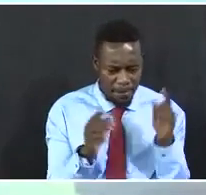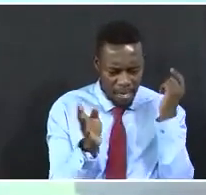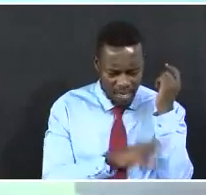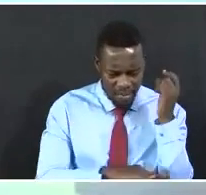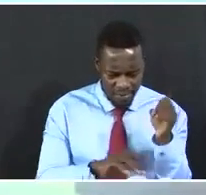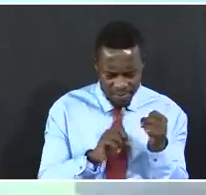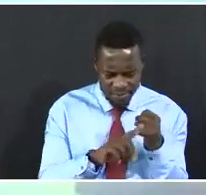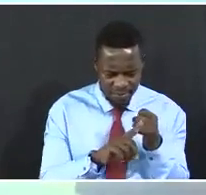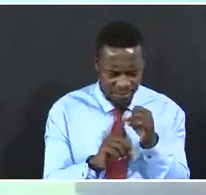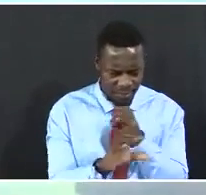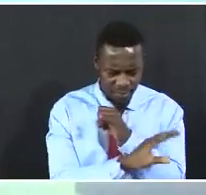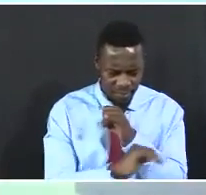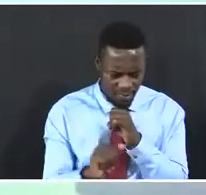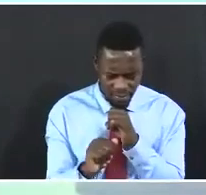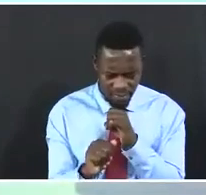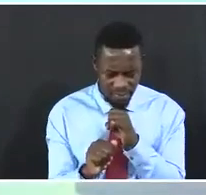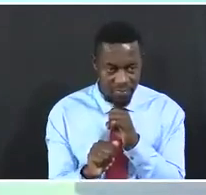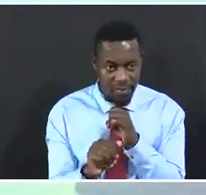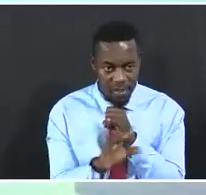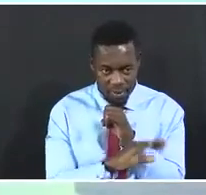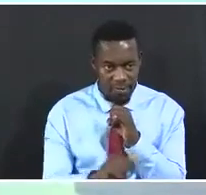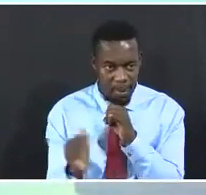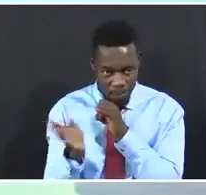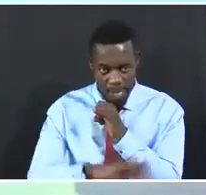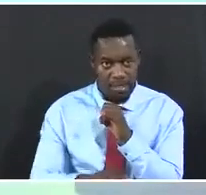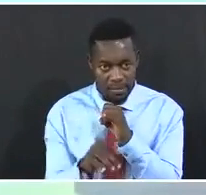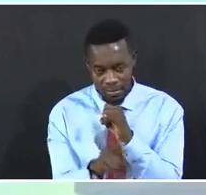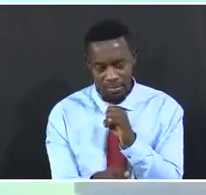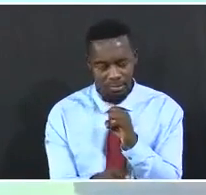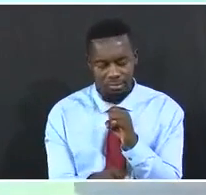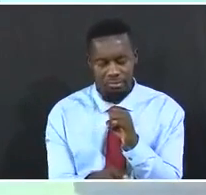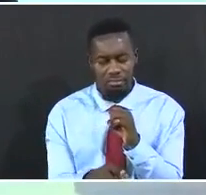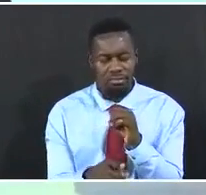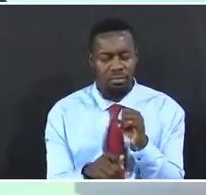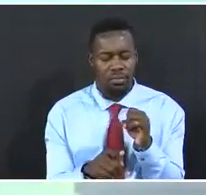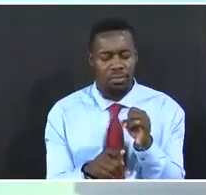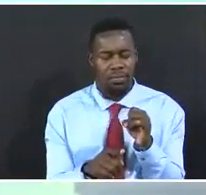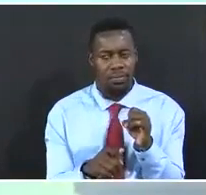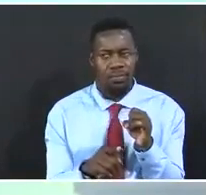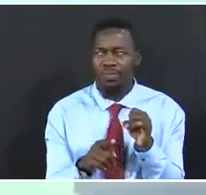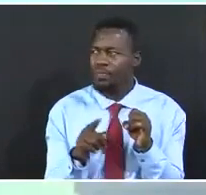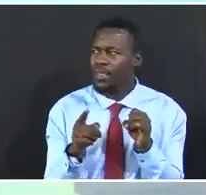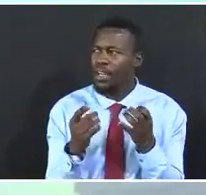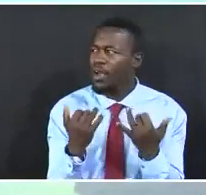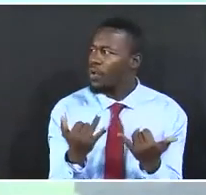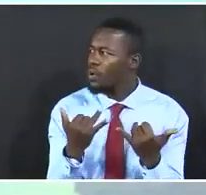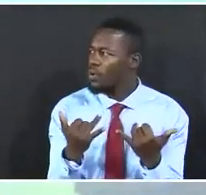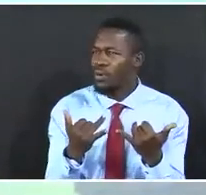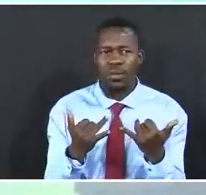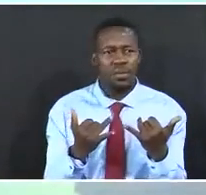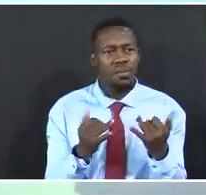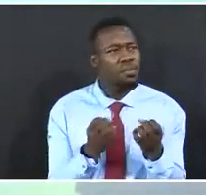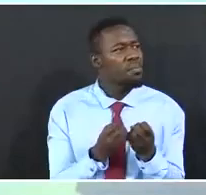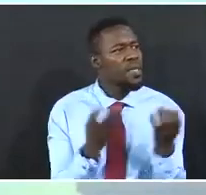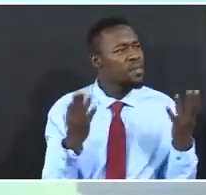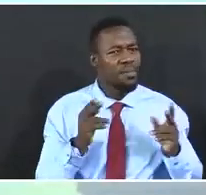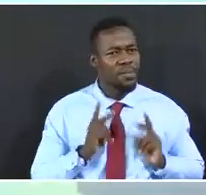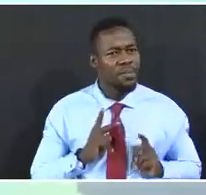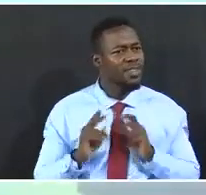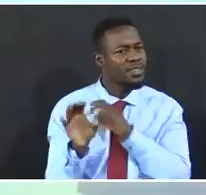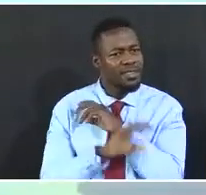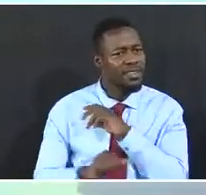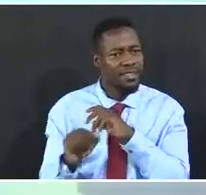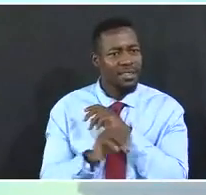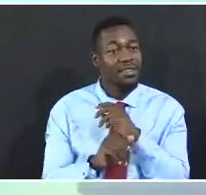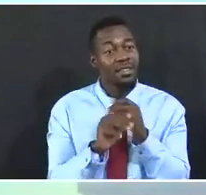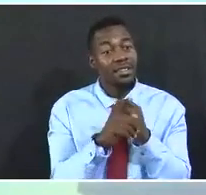extortion. And this is very rampant in our settings, by the way. People are thieves. You see people here? People are thieves. They steal money in their